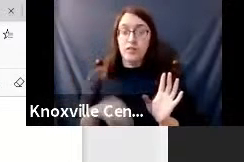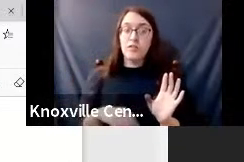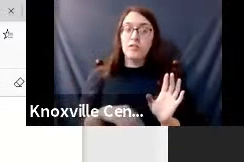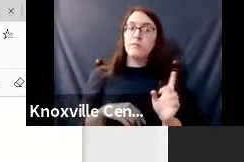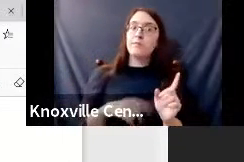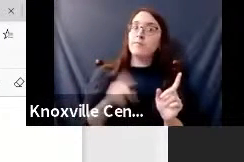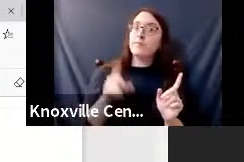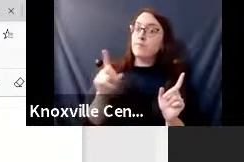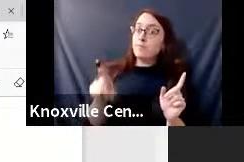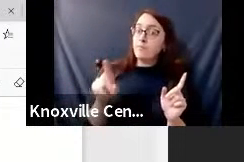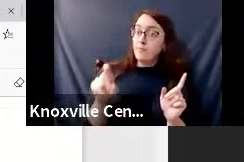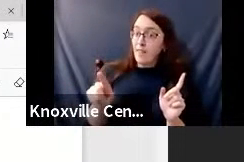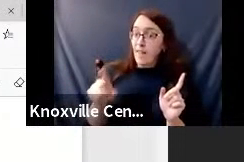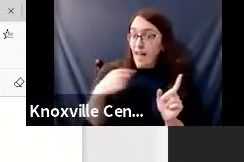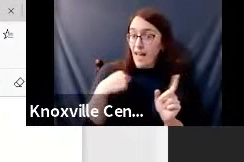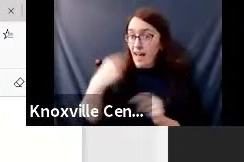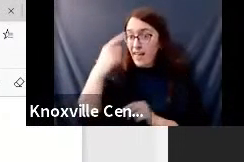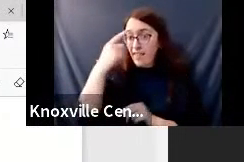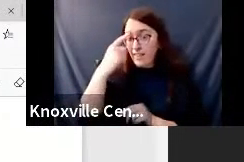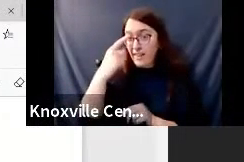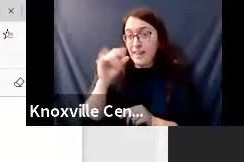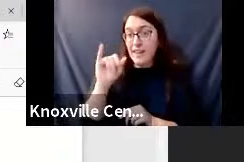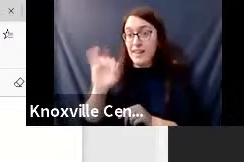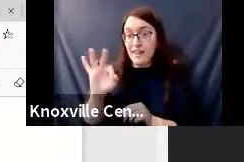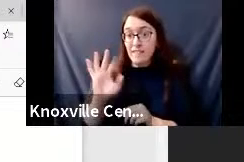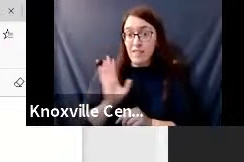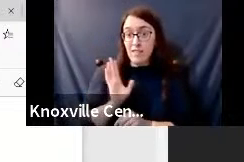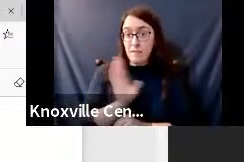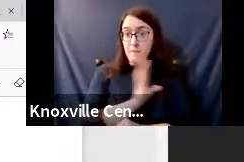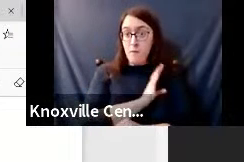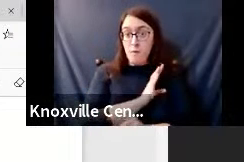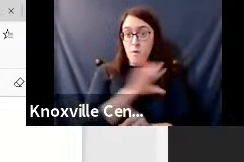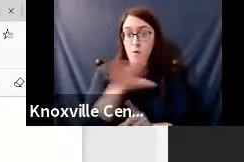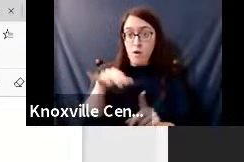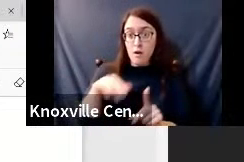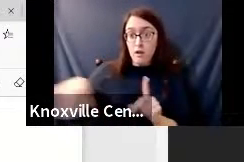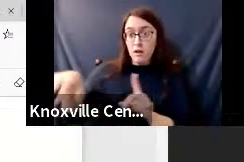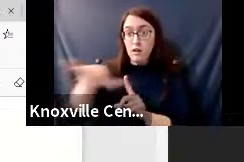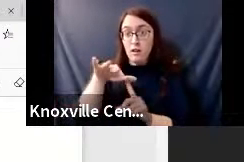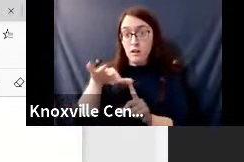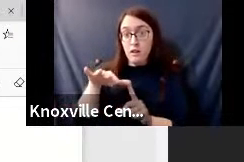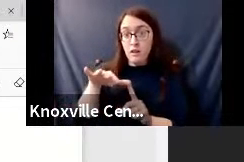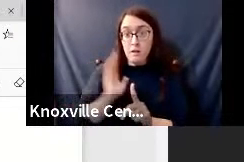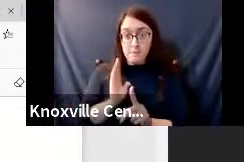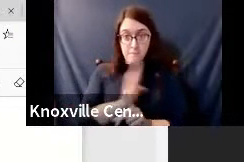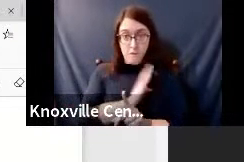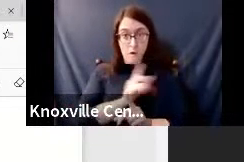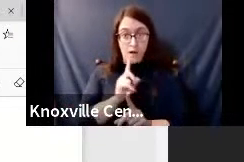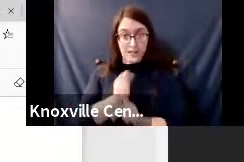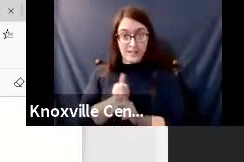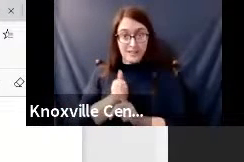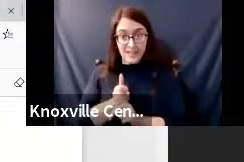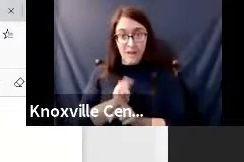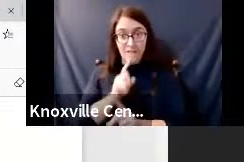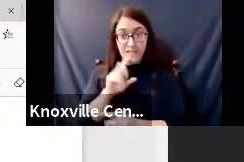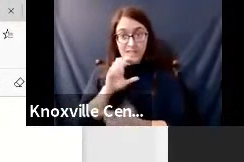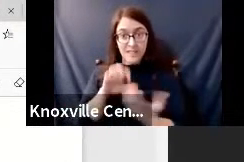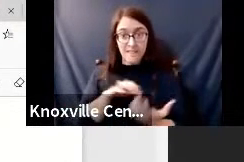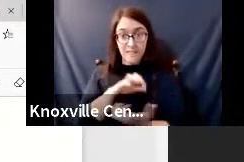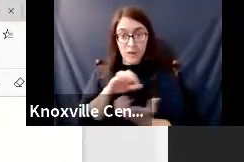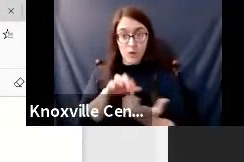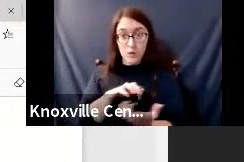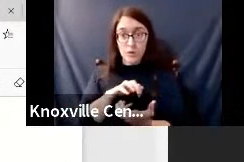if I can, if this board itself is confused as to what it's trying to pass,